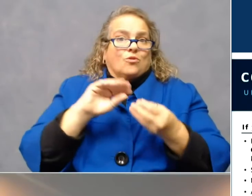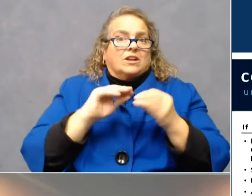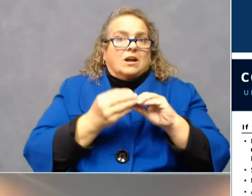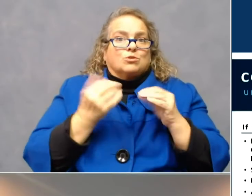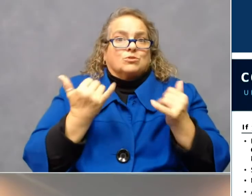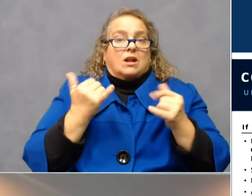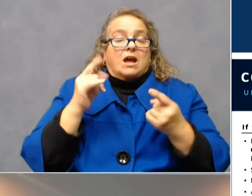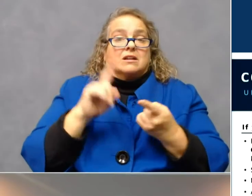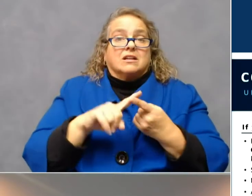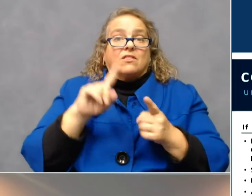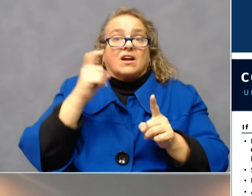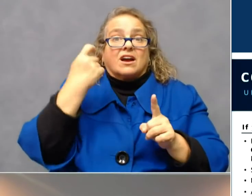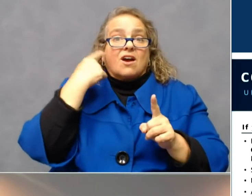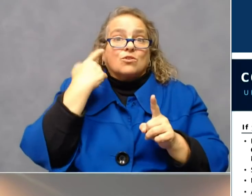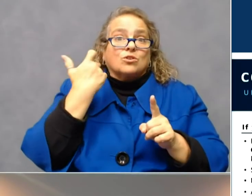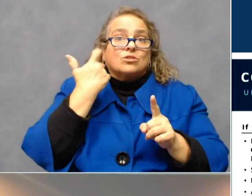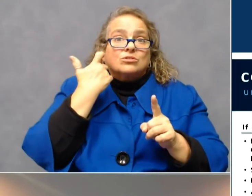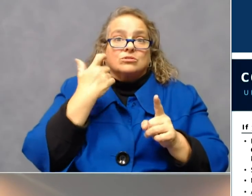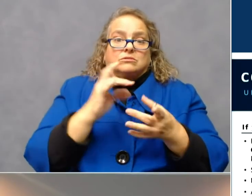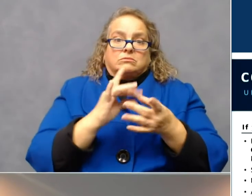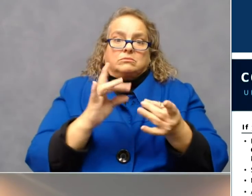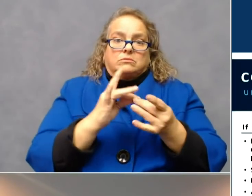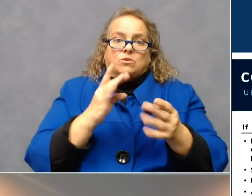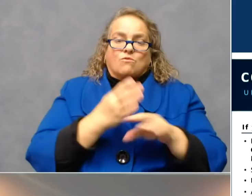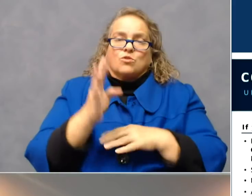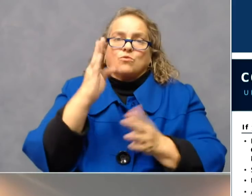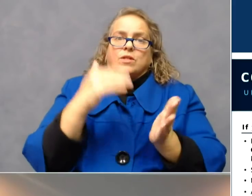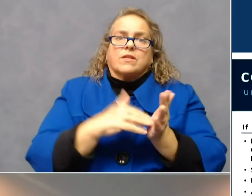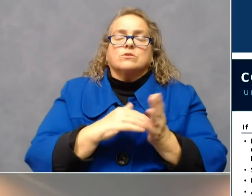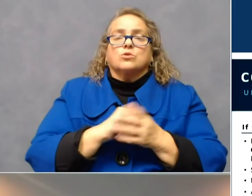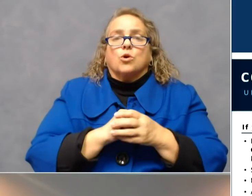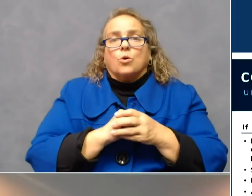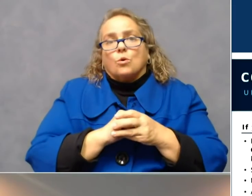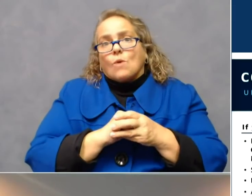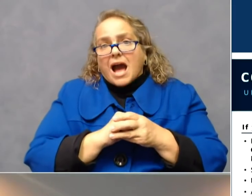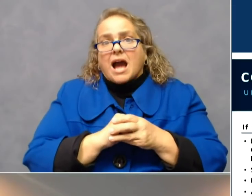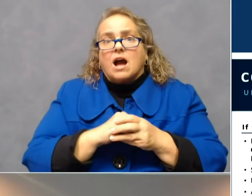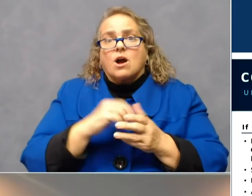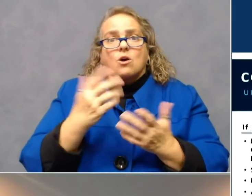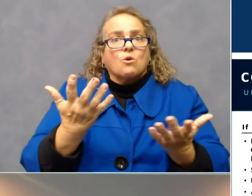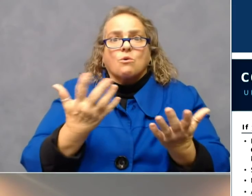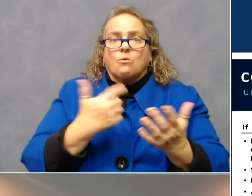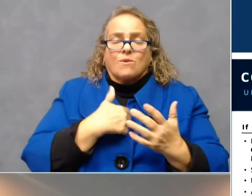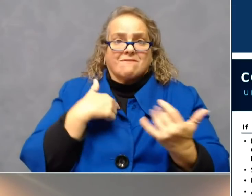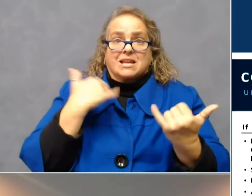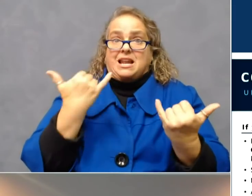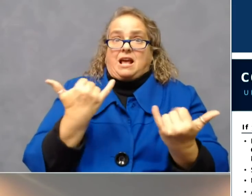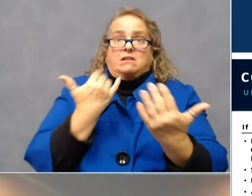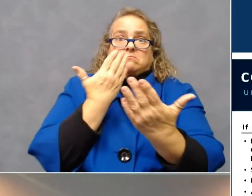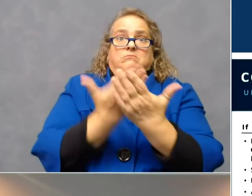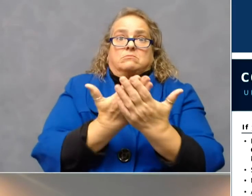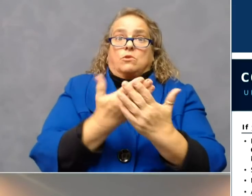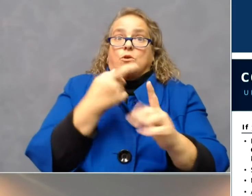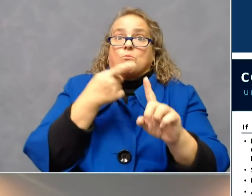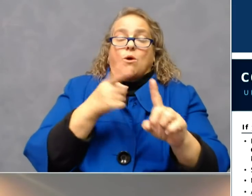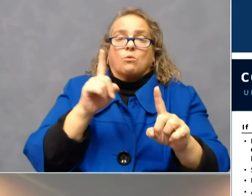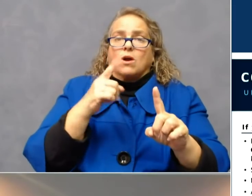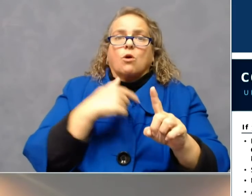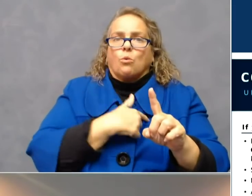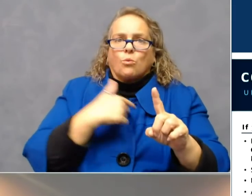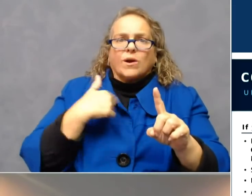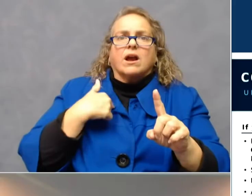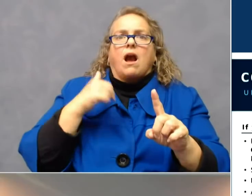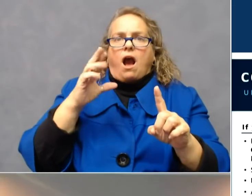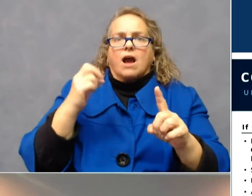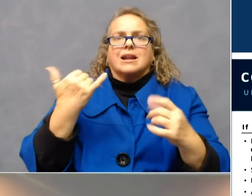few minutes ago. But you know, we've really reached a point where we're being overwhelmed in terms of our